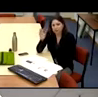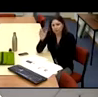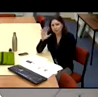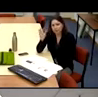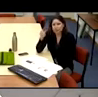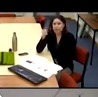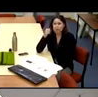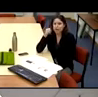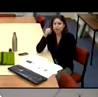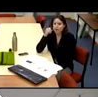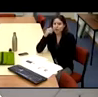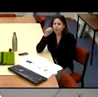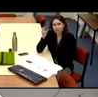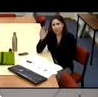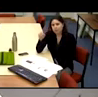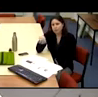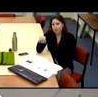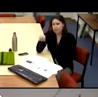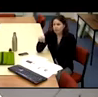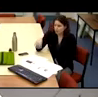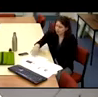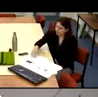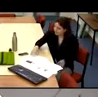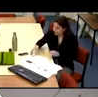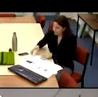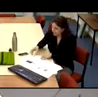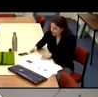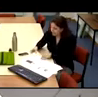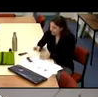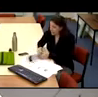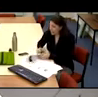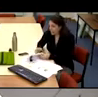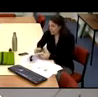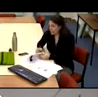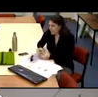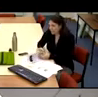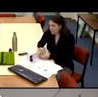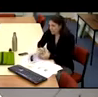that was a very nice kind of powerful installation.